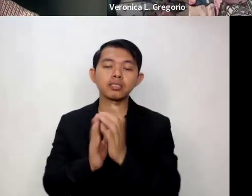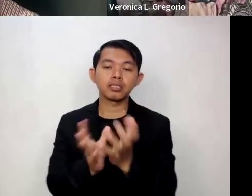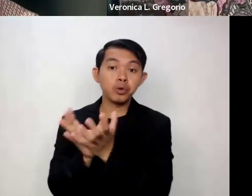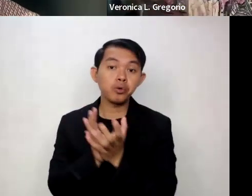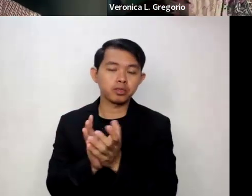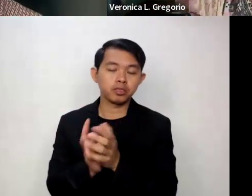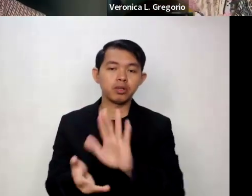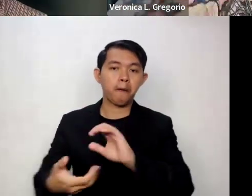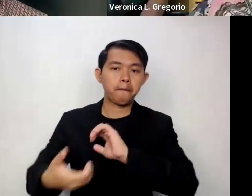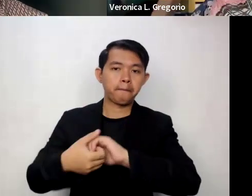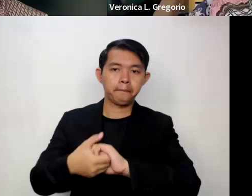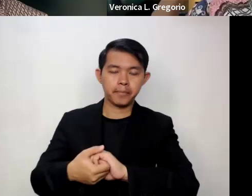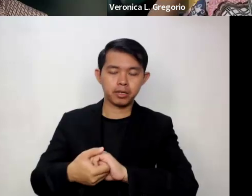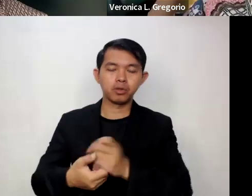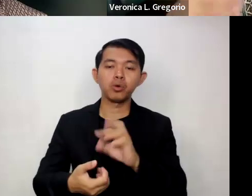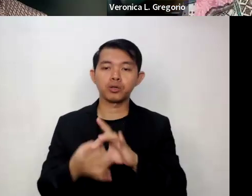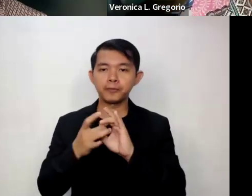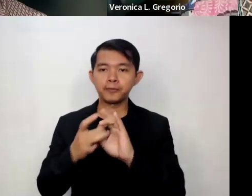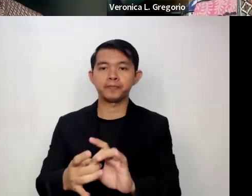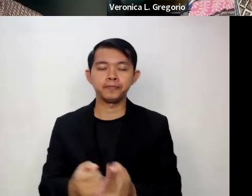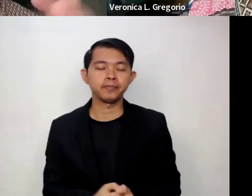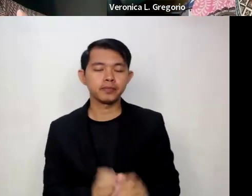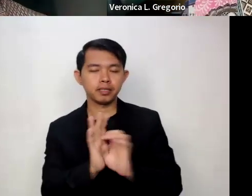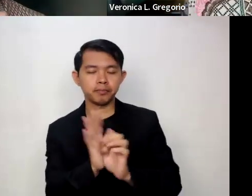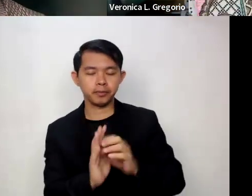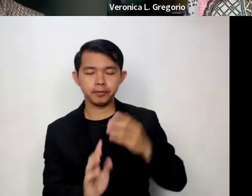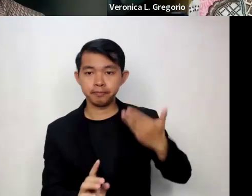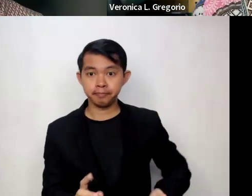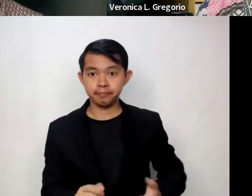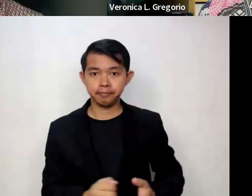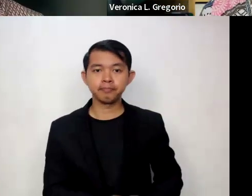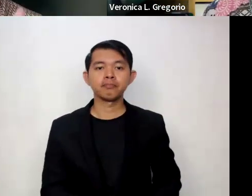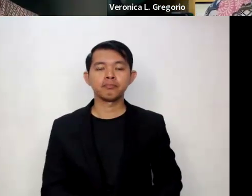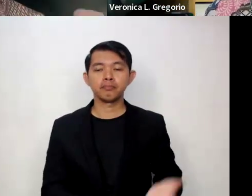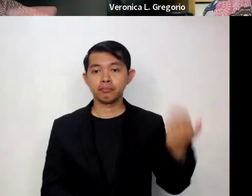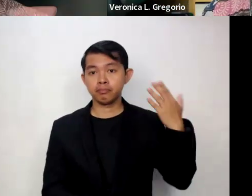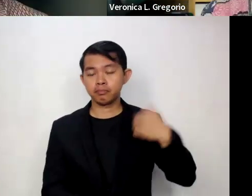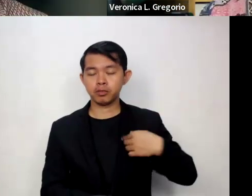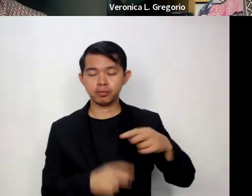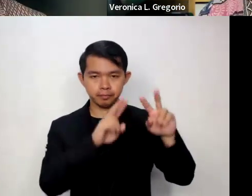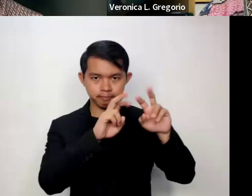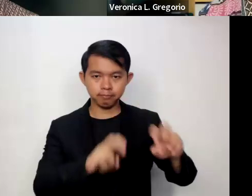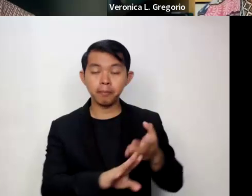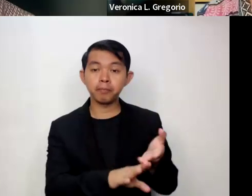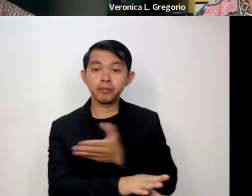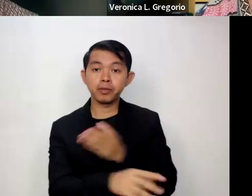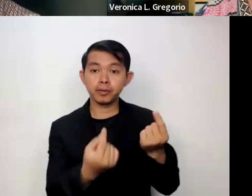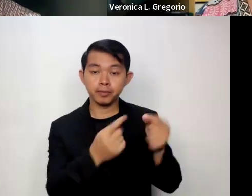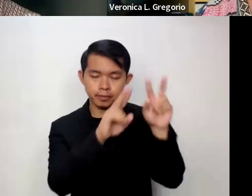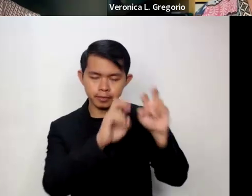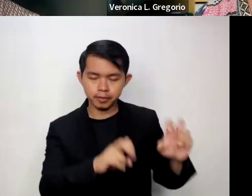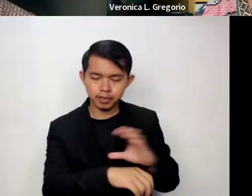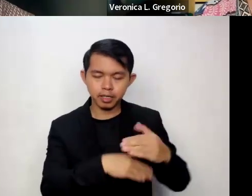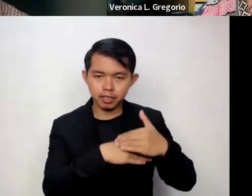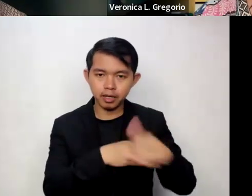with or that you're engaging with. So like in my case, what I do is even before I do the research, and then after the research is done, so